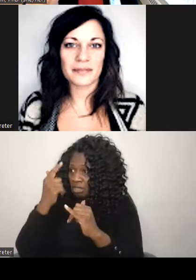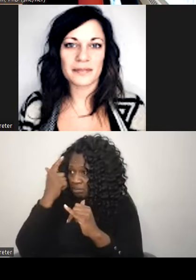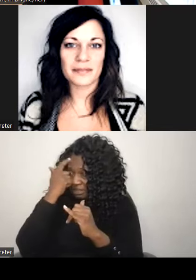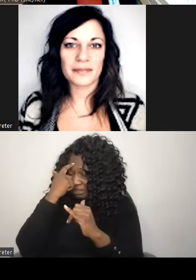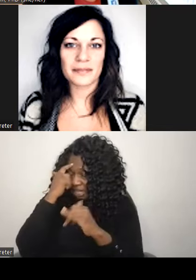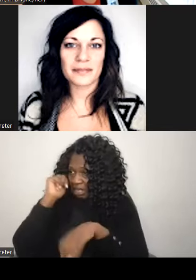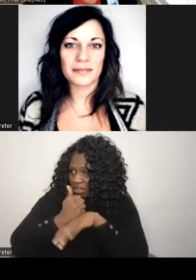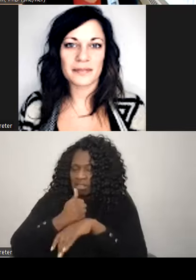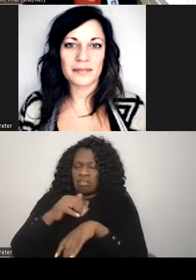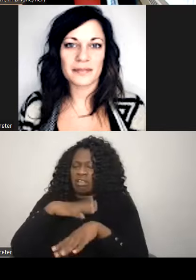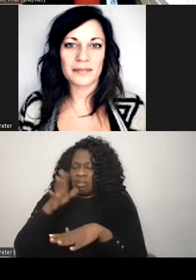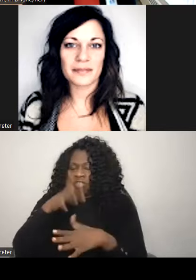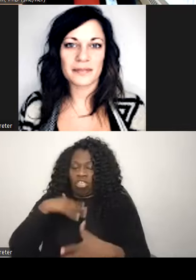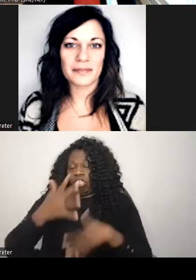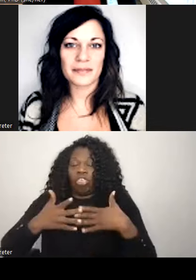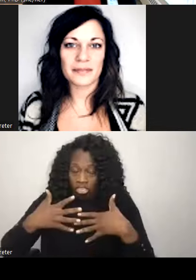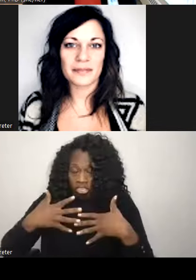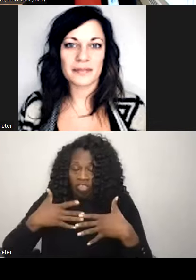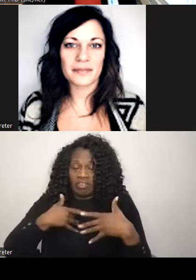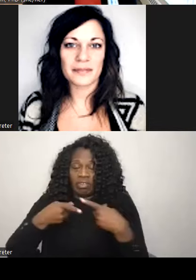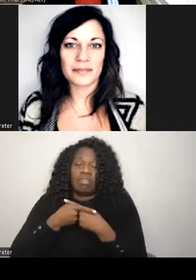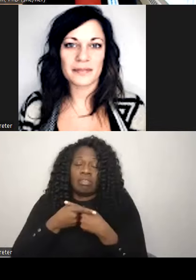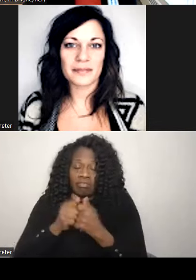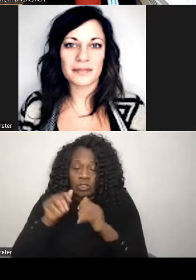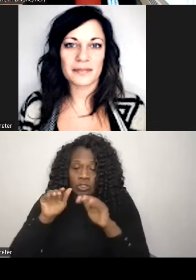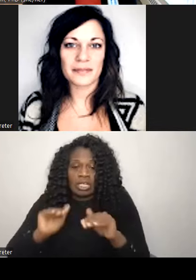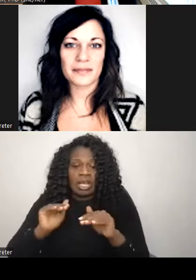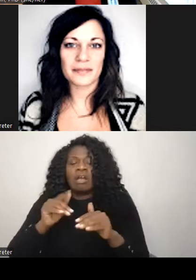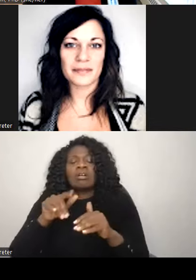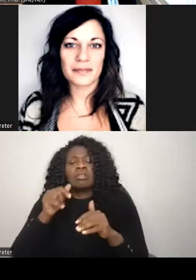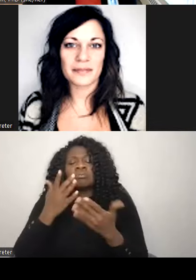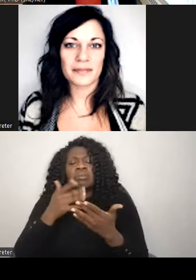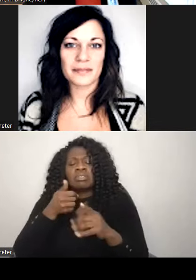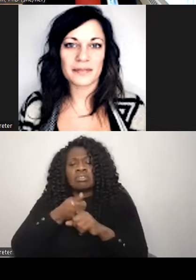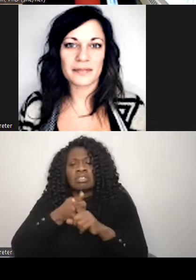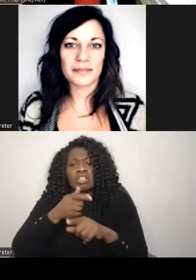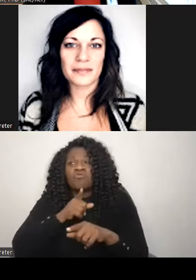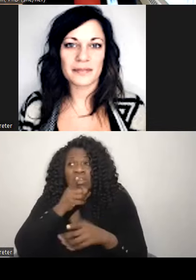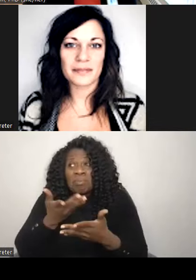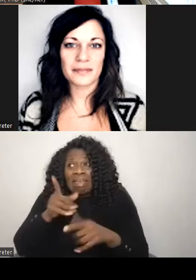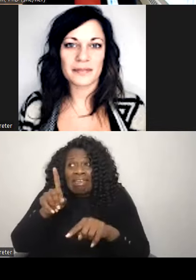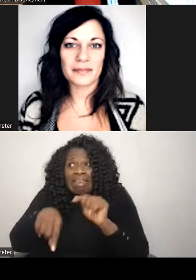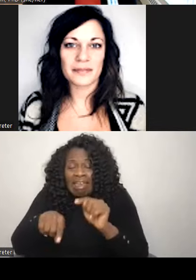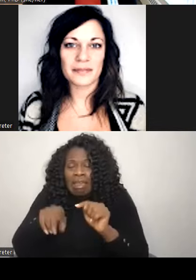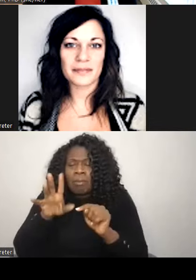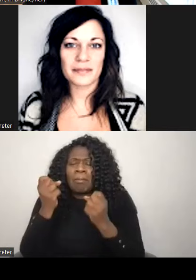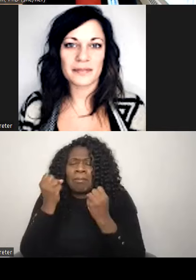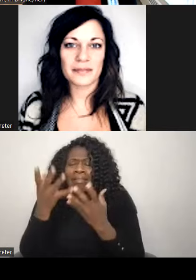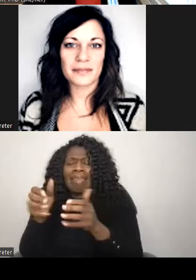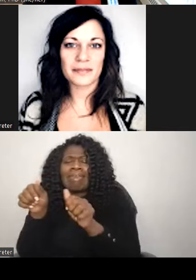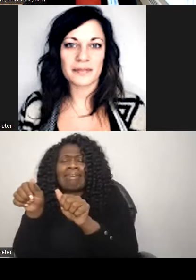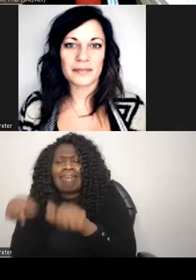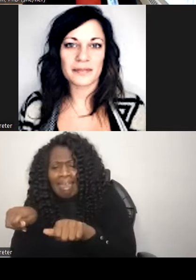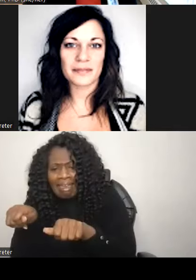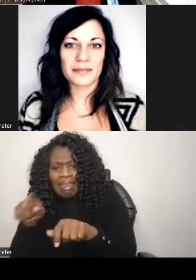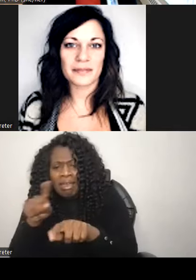sort of self-perpetuating for your child. And while there may be truly things that they cannot do, there may be many things that they can do,